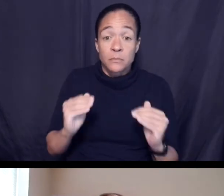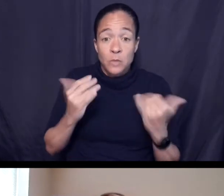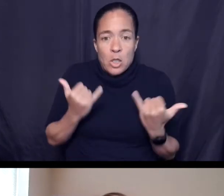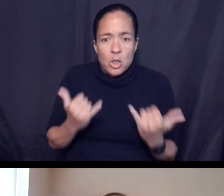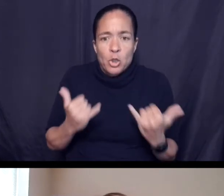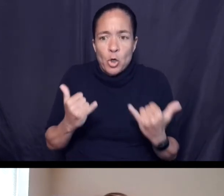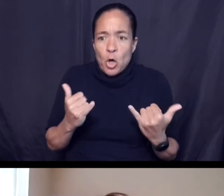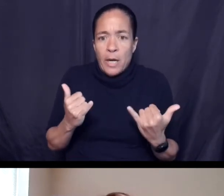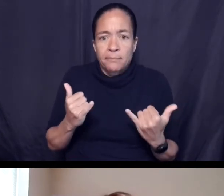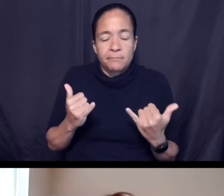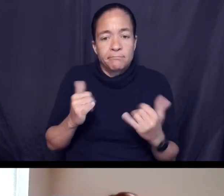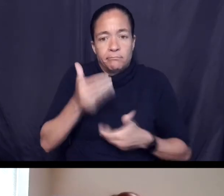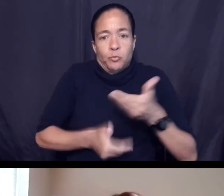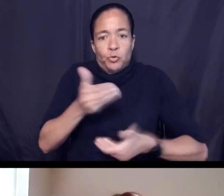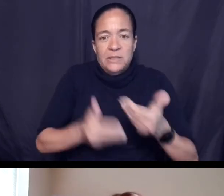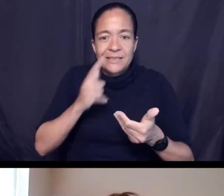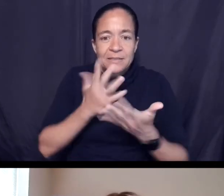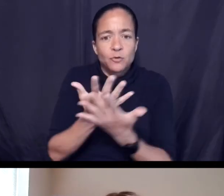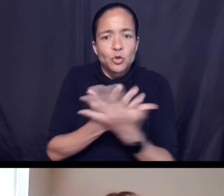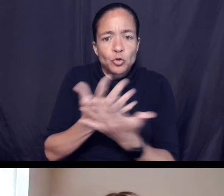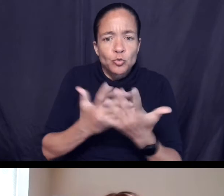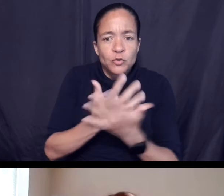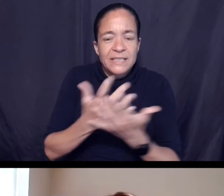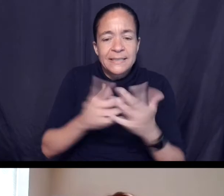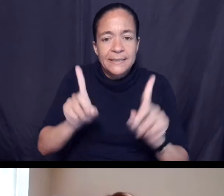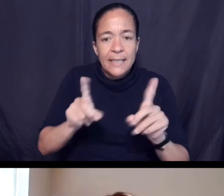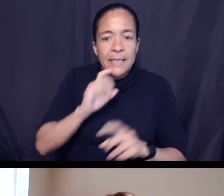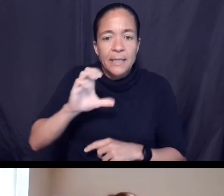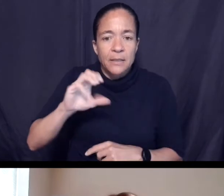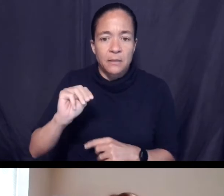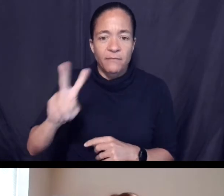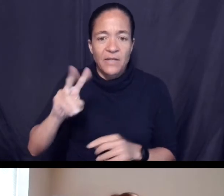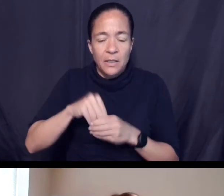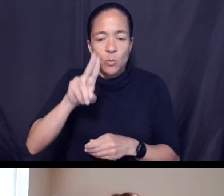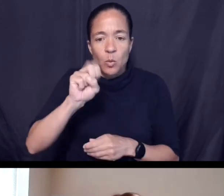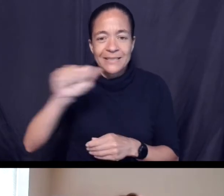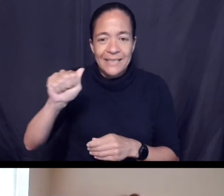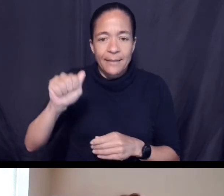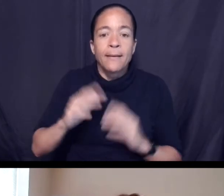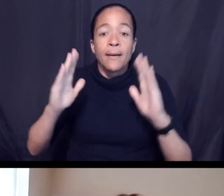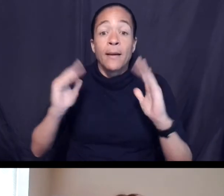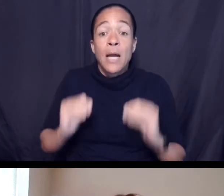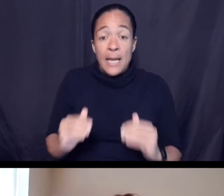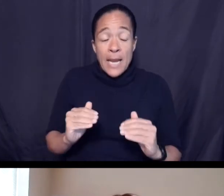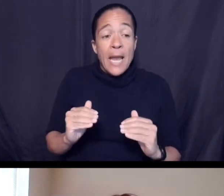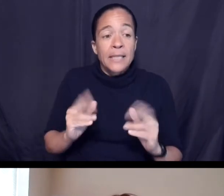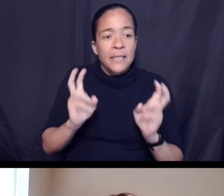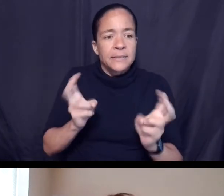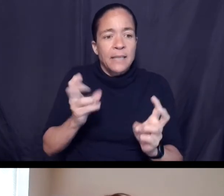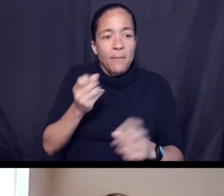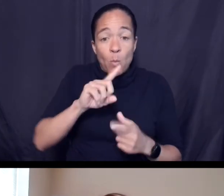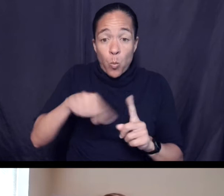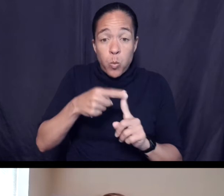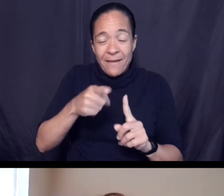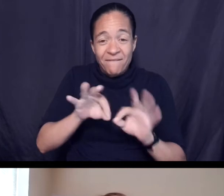of screening for congenital CMV in the United States, and then introduce the topic of what families who receive a